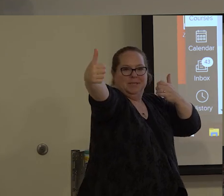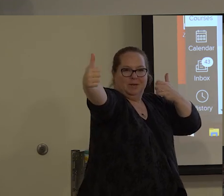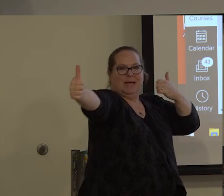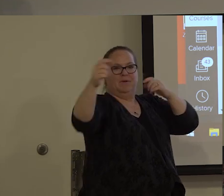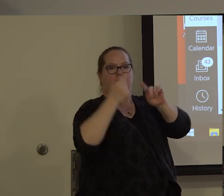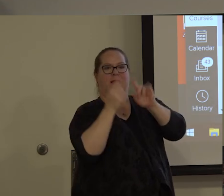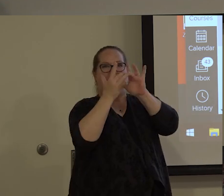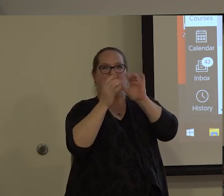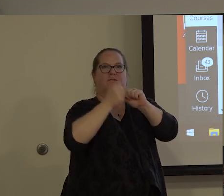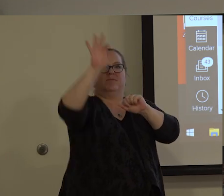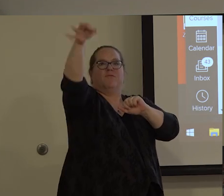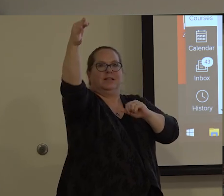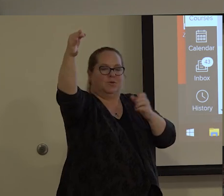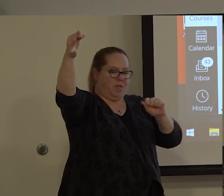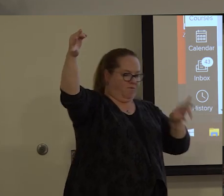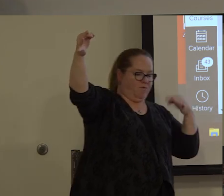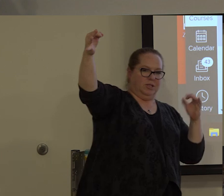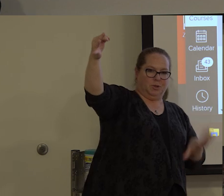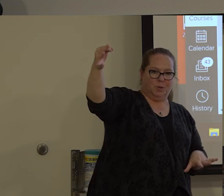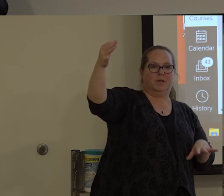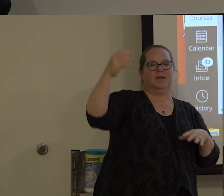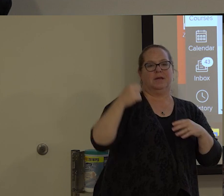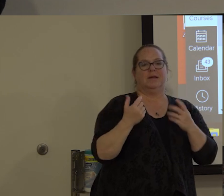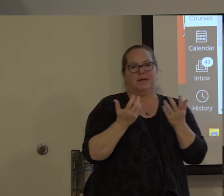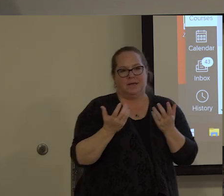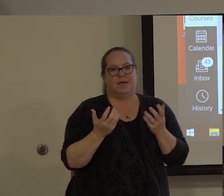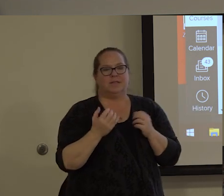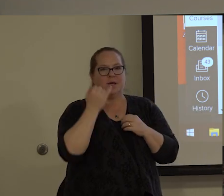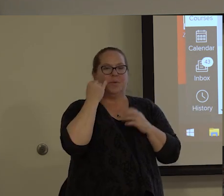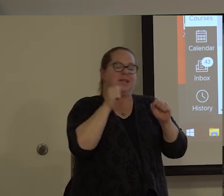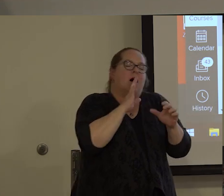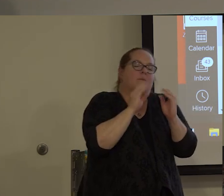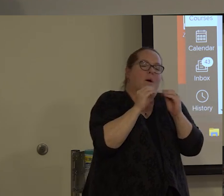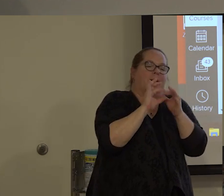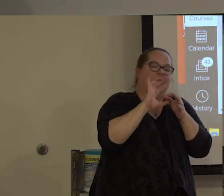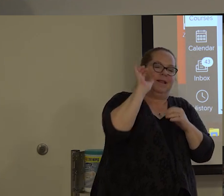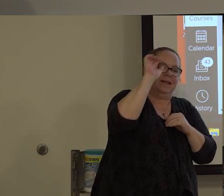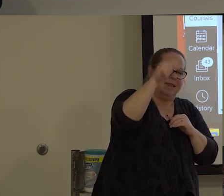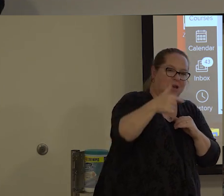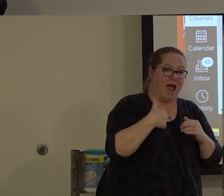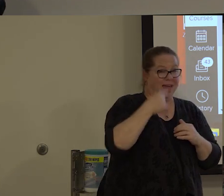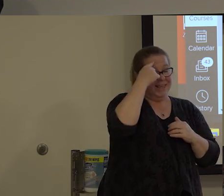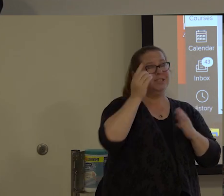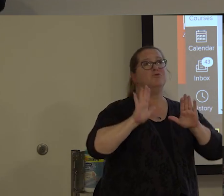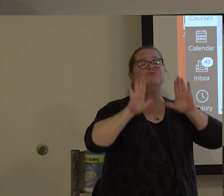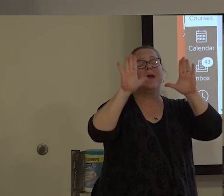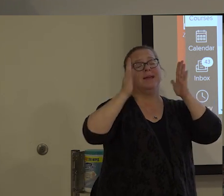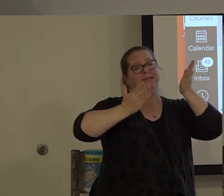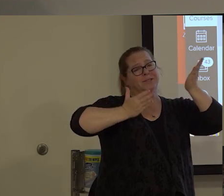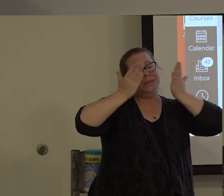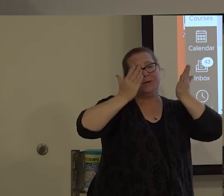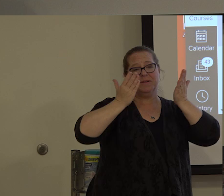that outside of this talk if you like. I feel very strongly that this is a good service, and it would